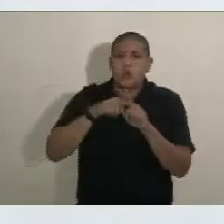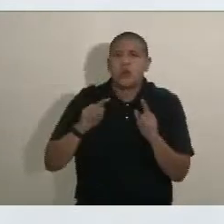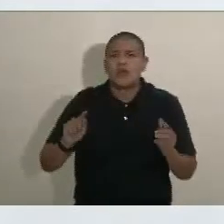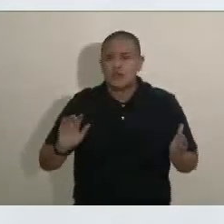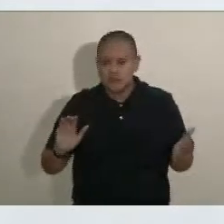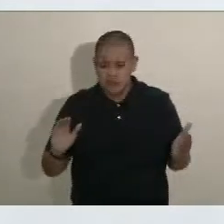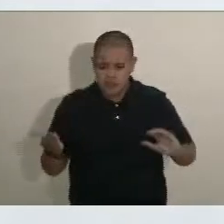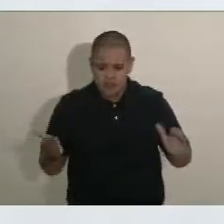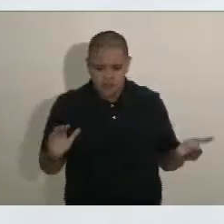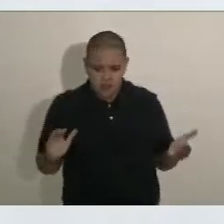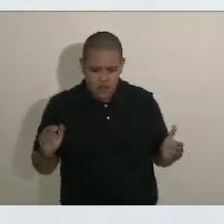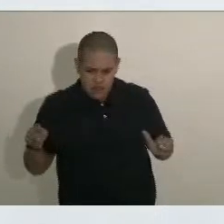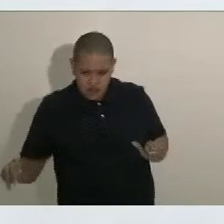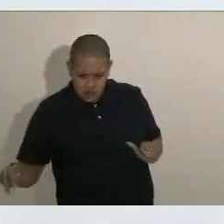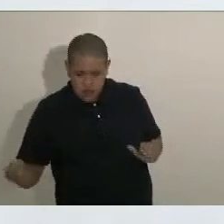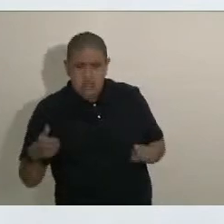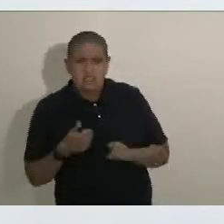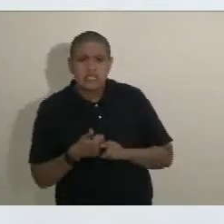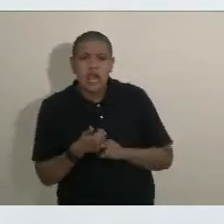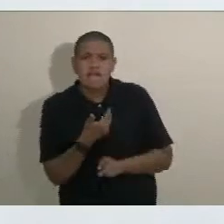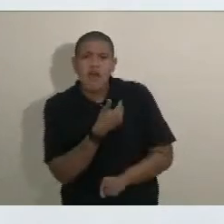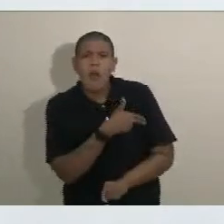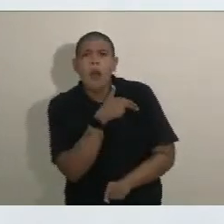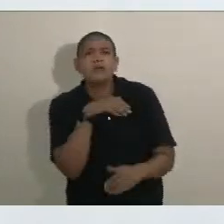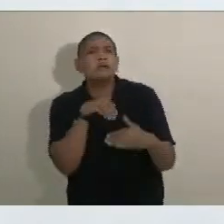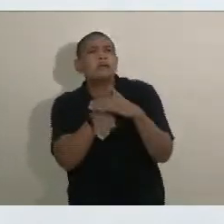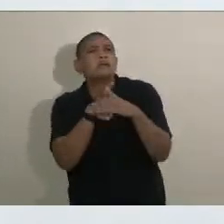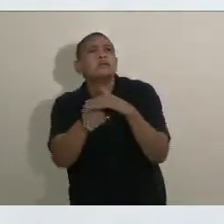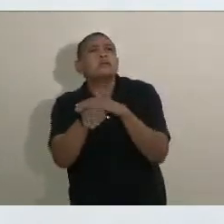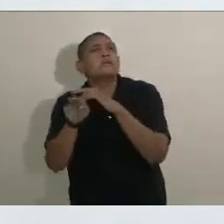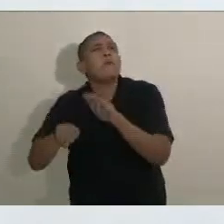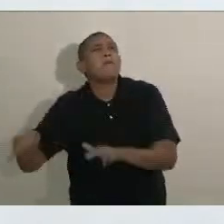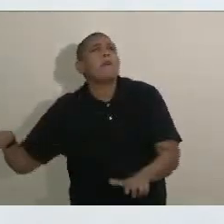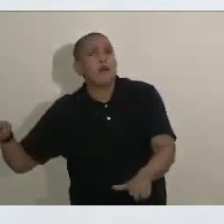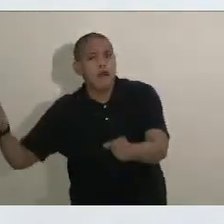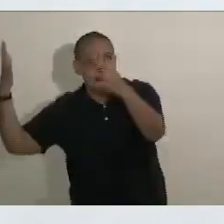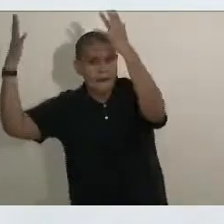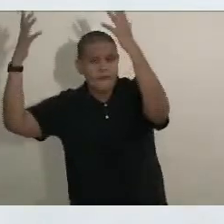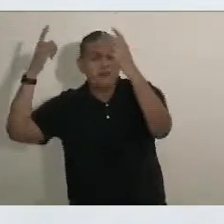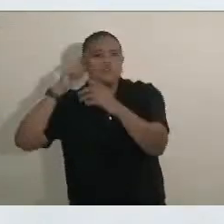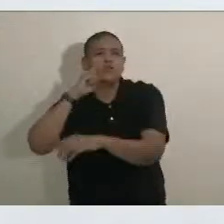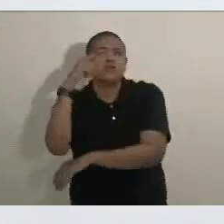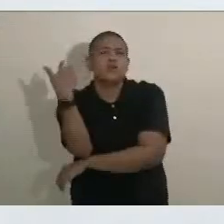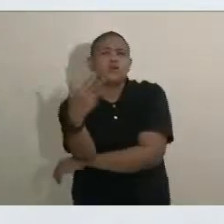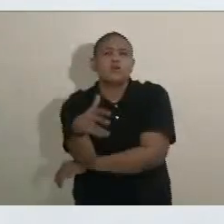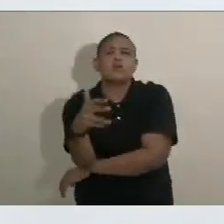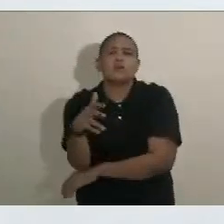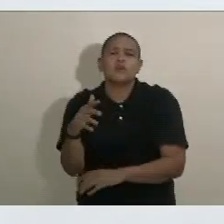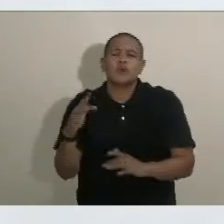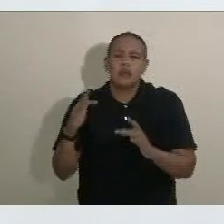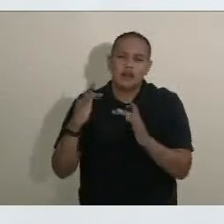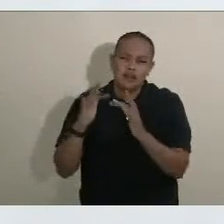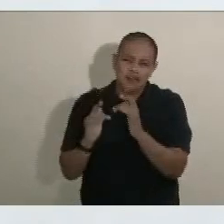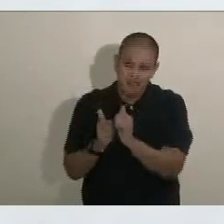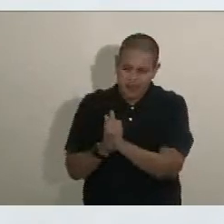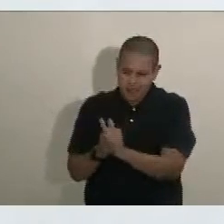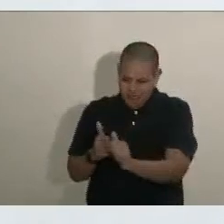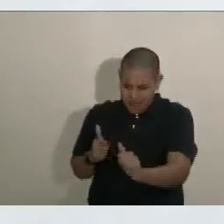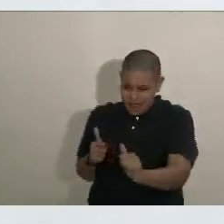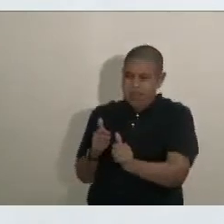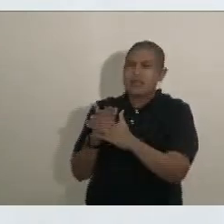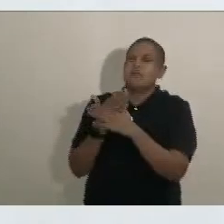juxtaposed against hospitalization rates, there is a fairly significant lag between the